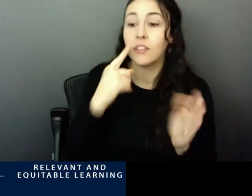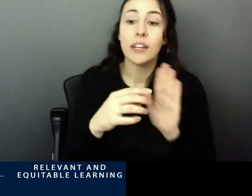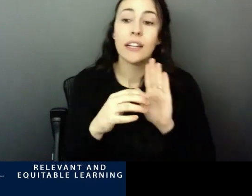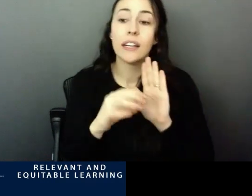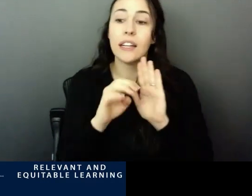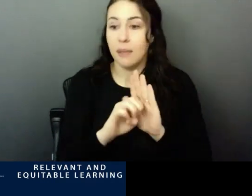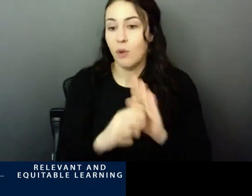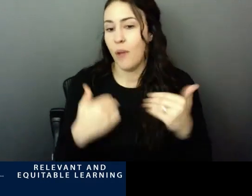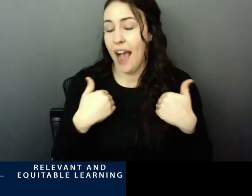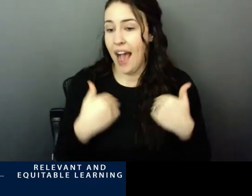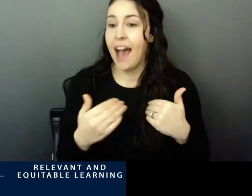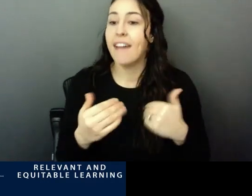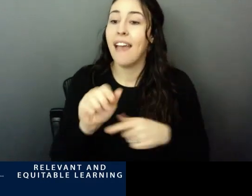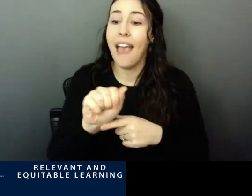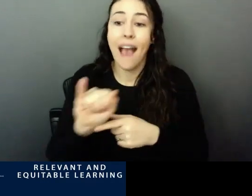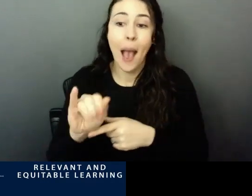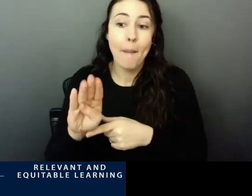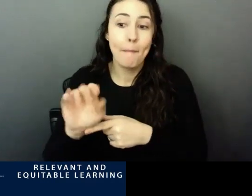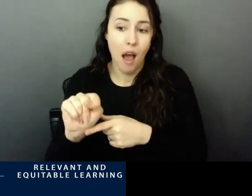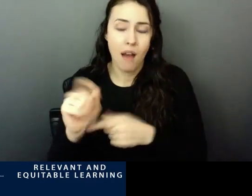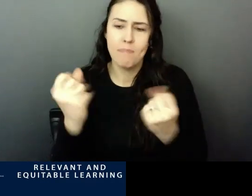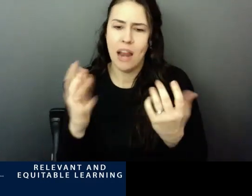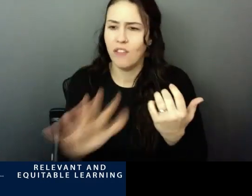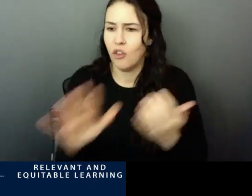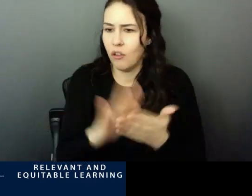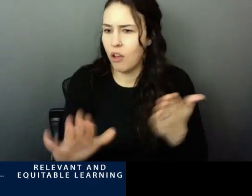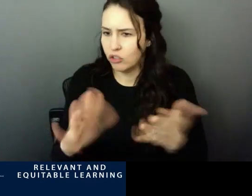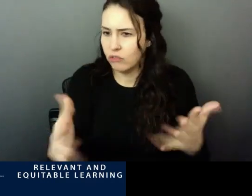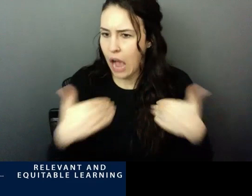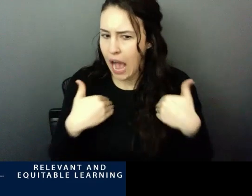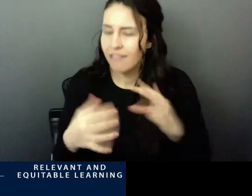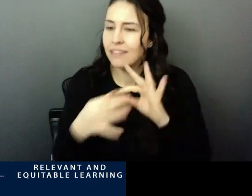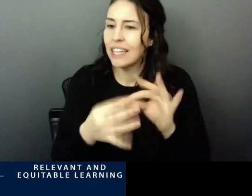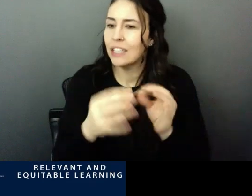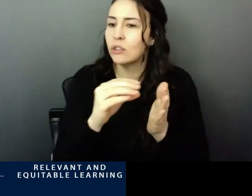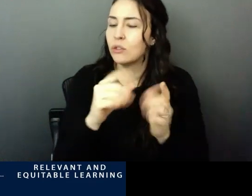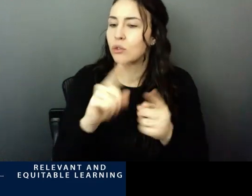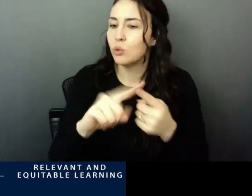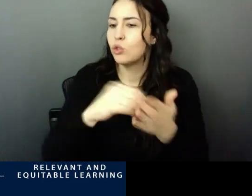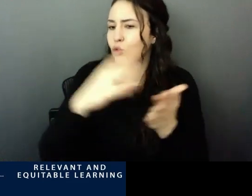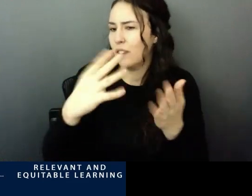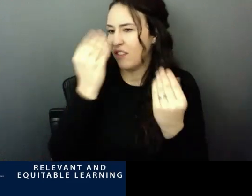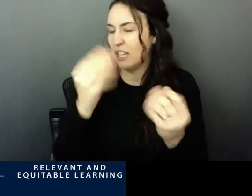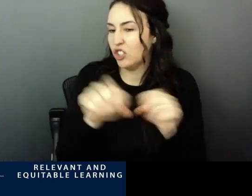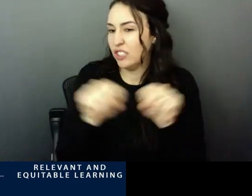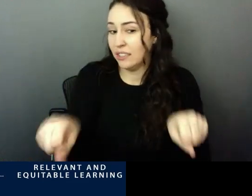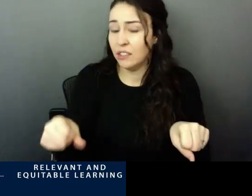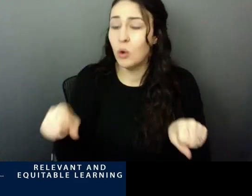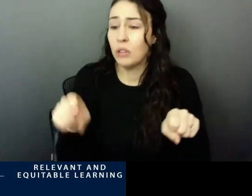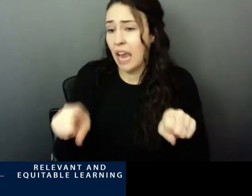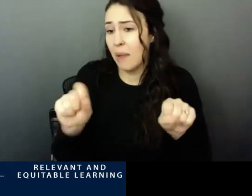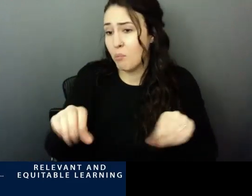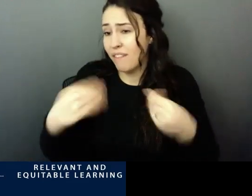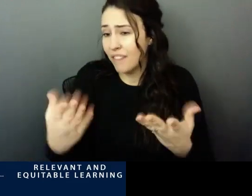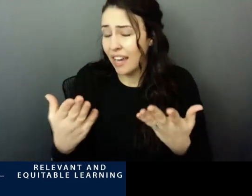artificial intelligence bot that many of your colleges have connects to your student information system. And so you can provide service 24/7. You know, like if you